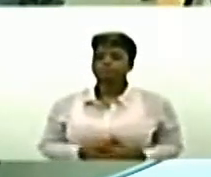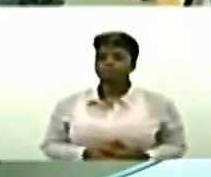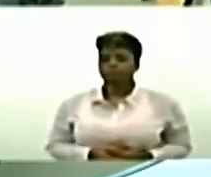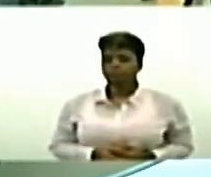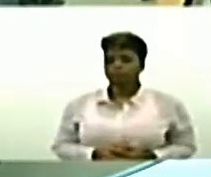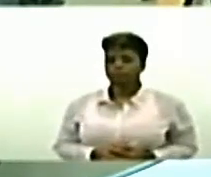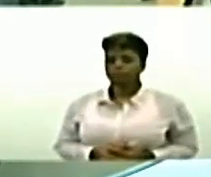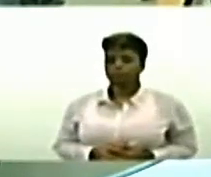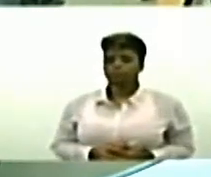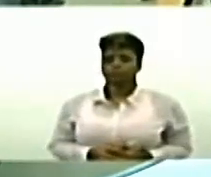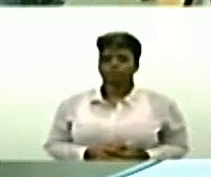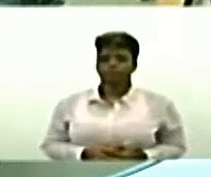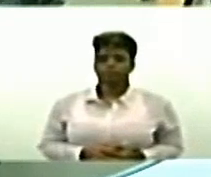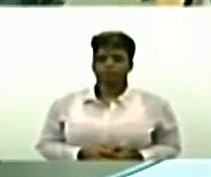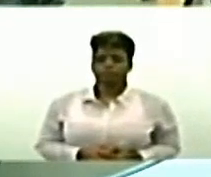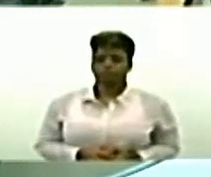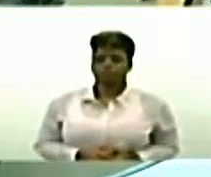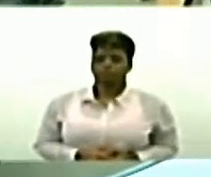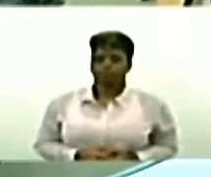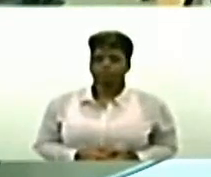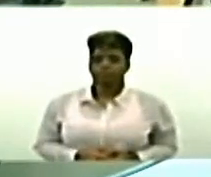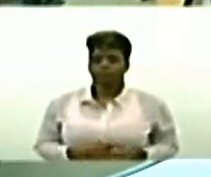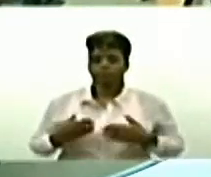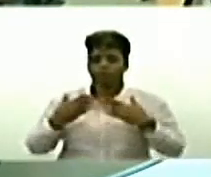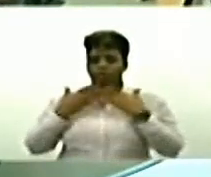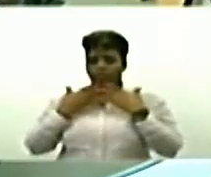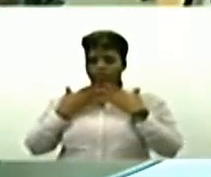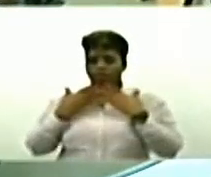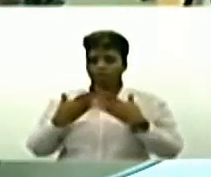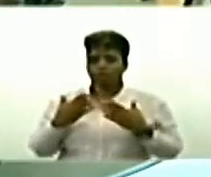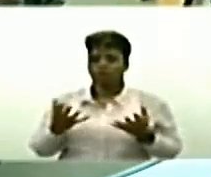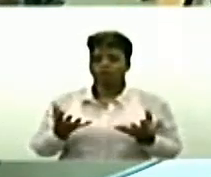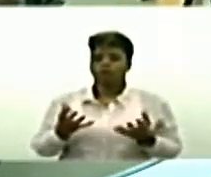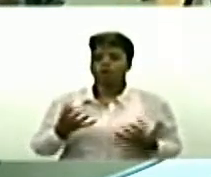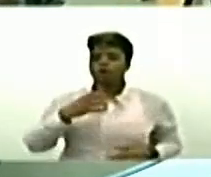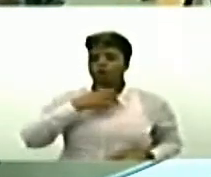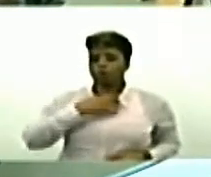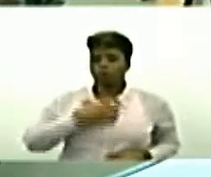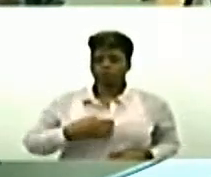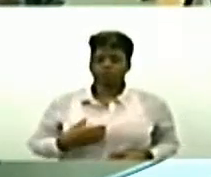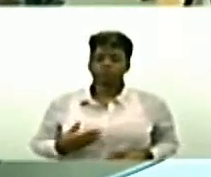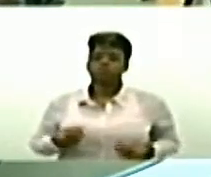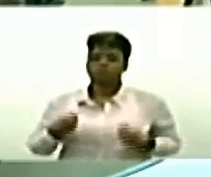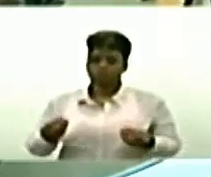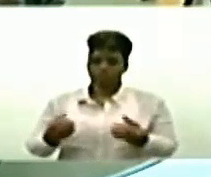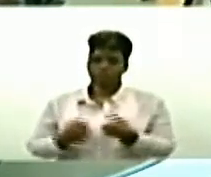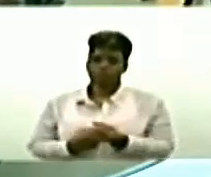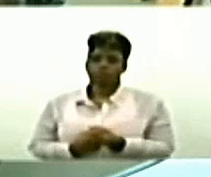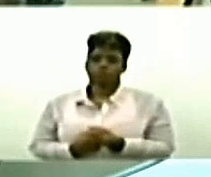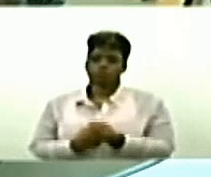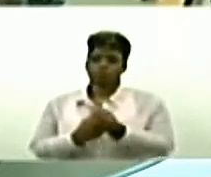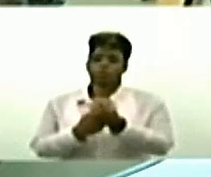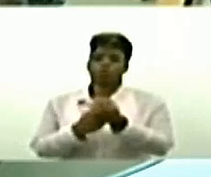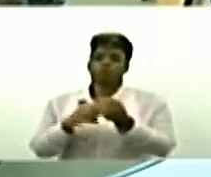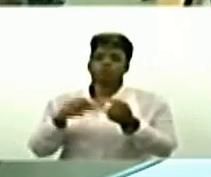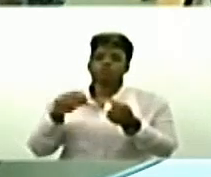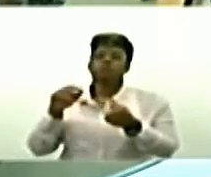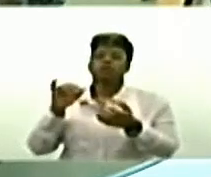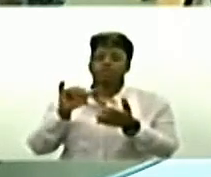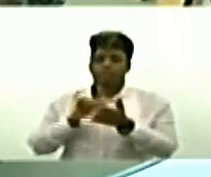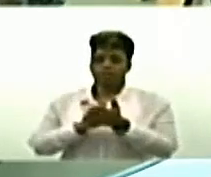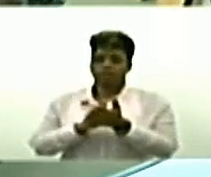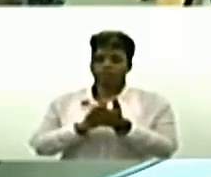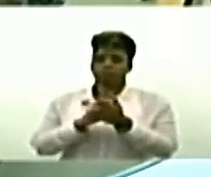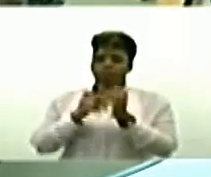Act. Yes. Thank you, Mr. President. Well, I too wish to lend my support to this amendment. And